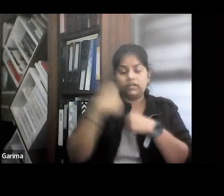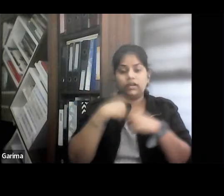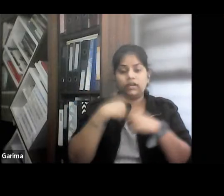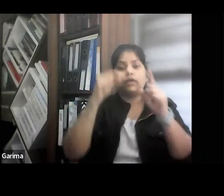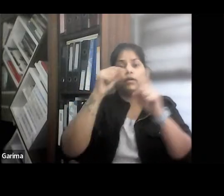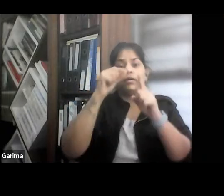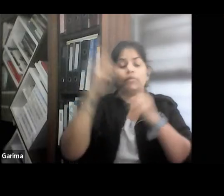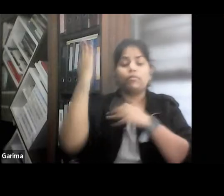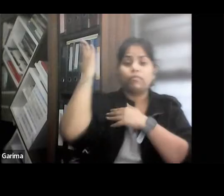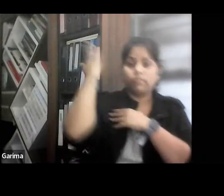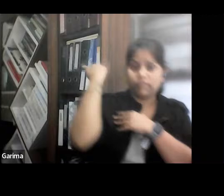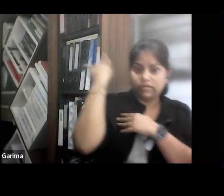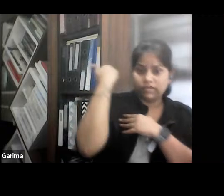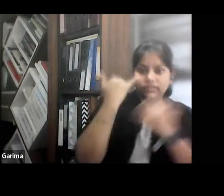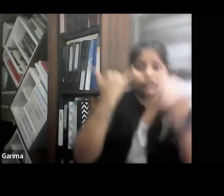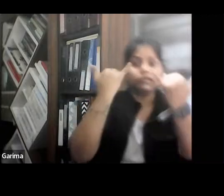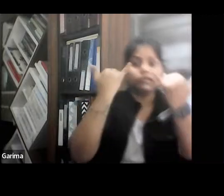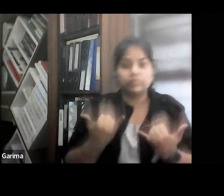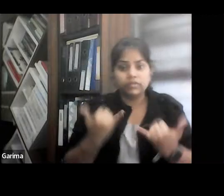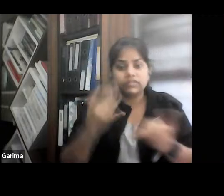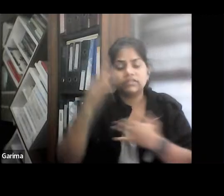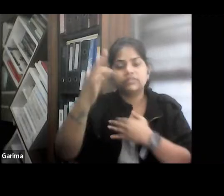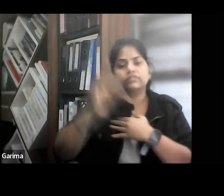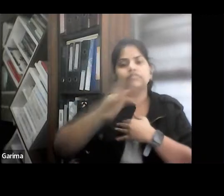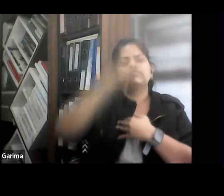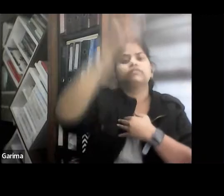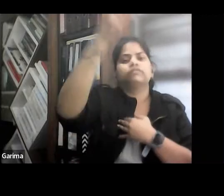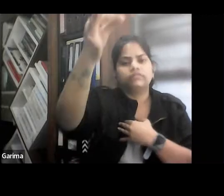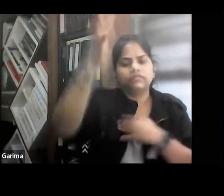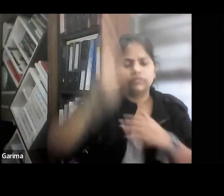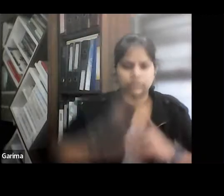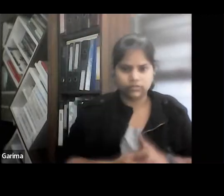future. So, into the details.